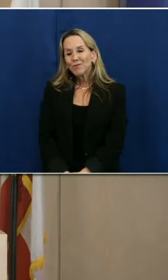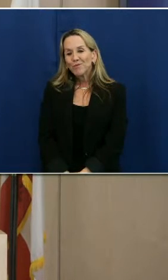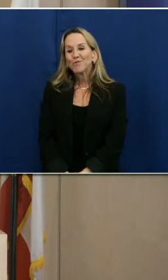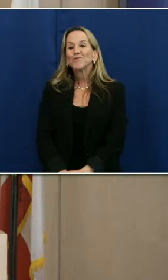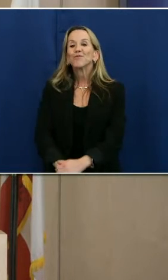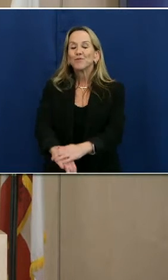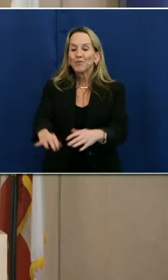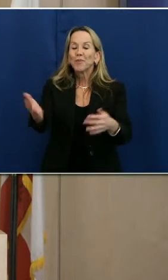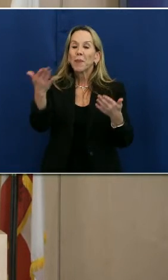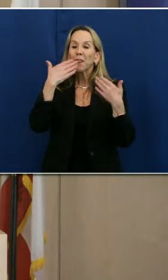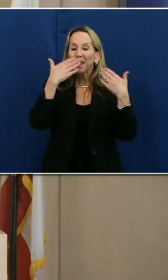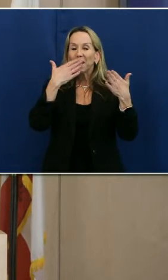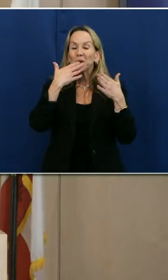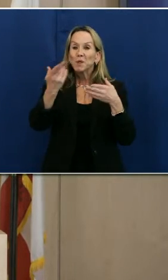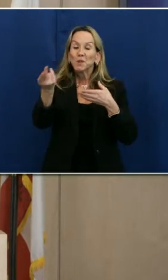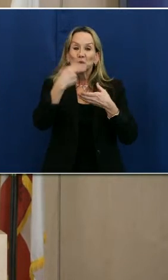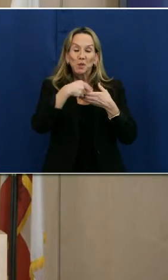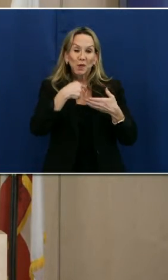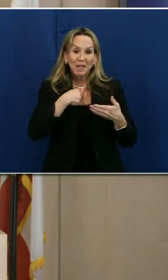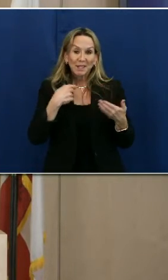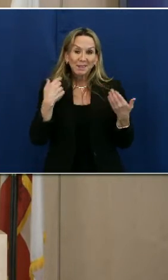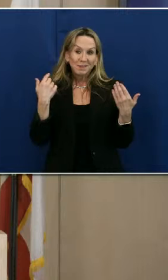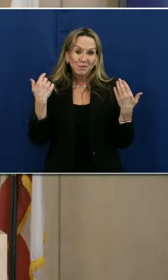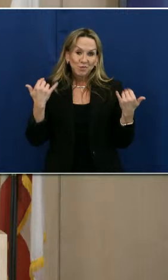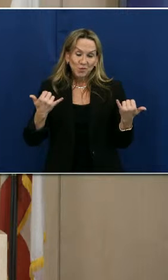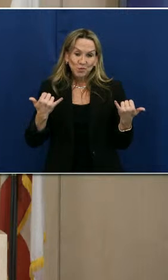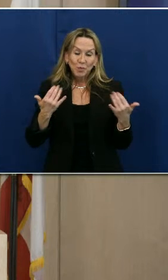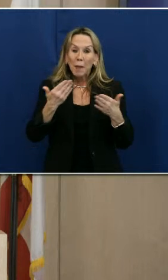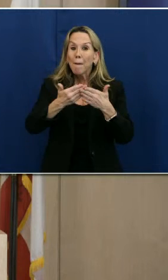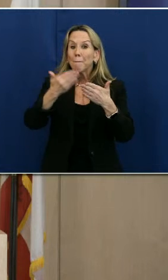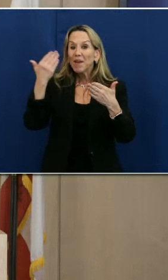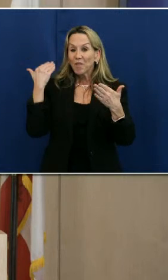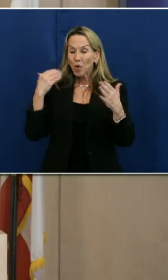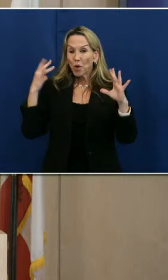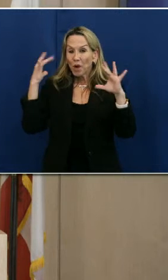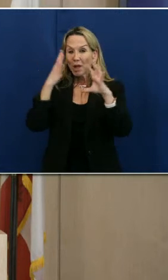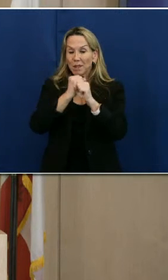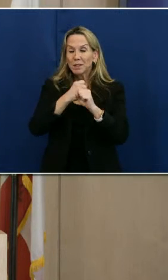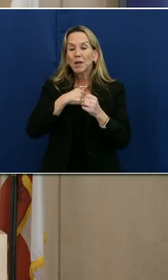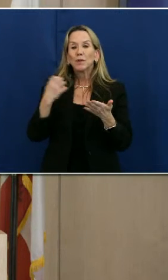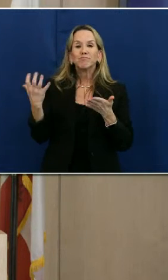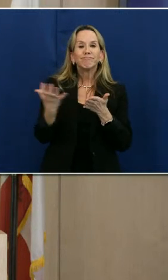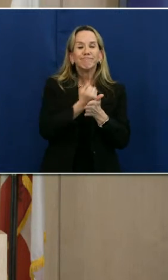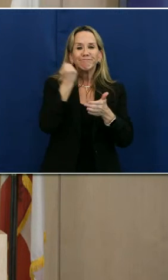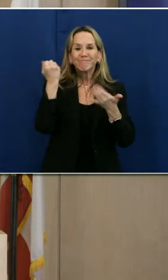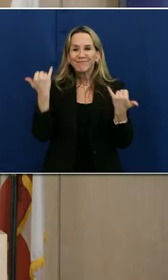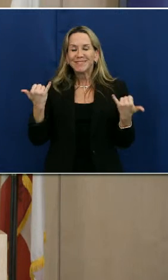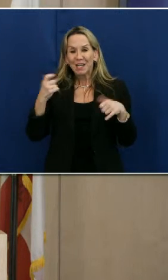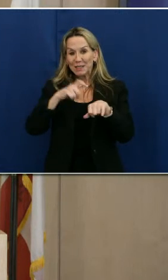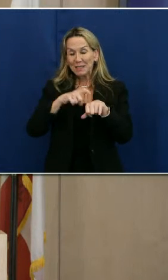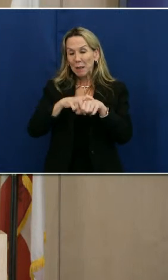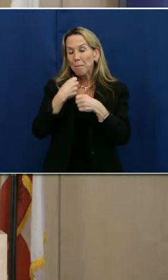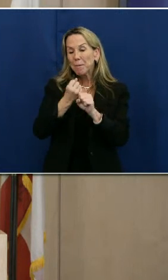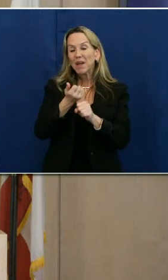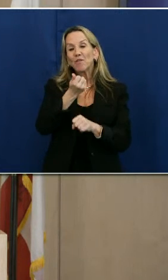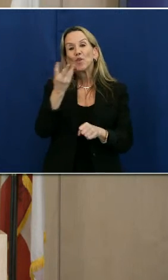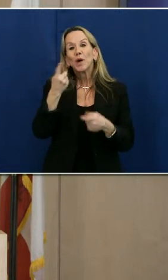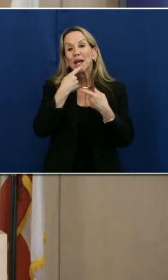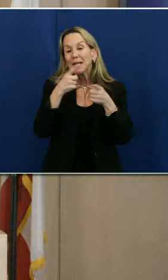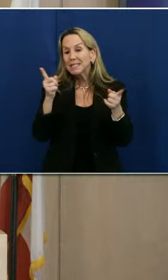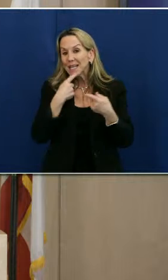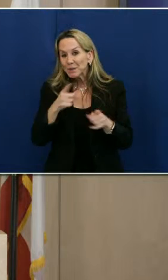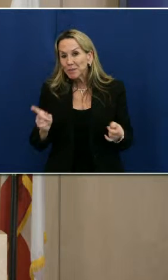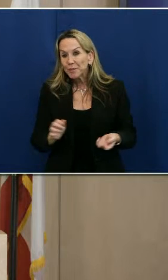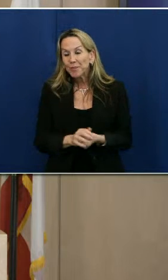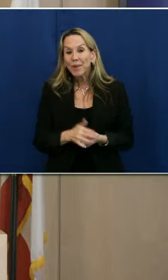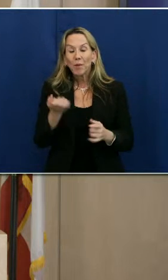Well, thank you all for joining us today. Before we go, I wanted to take the opportunity to make a couple of announcements and remind